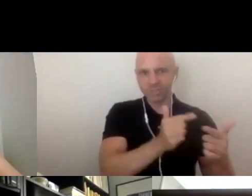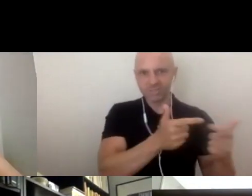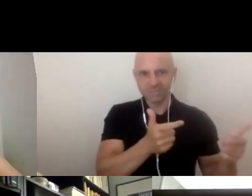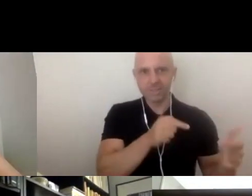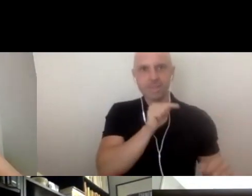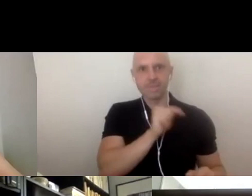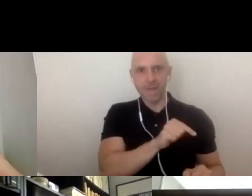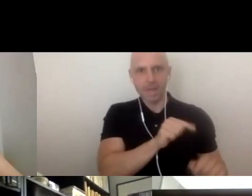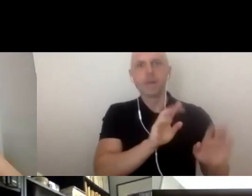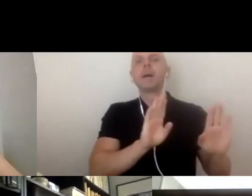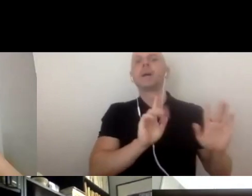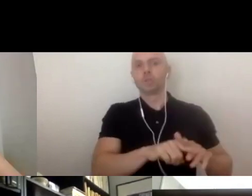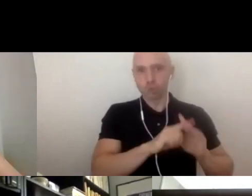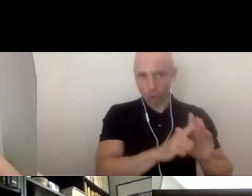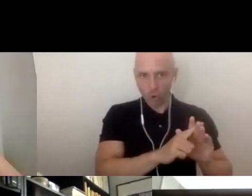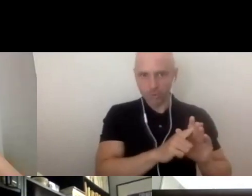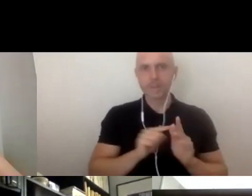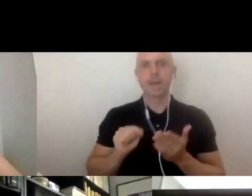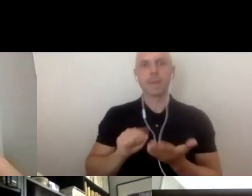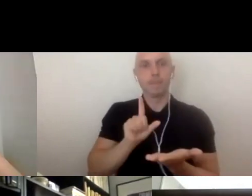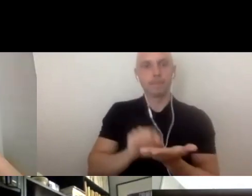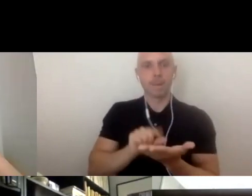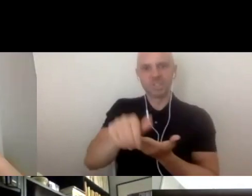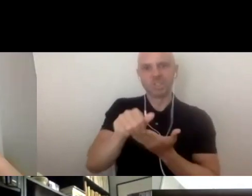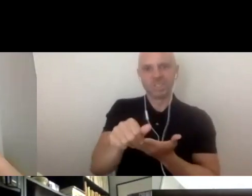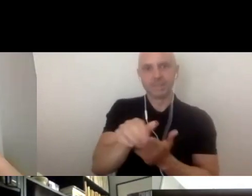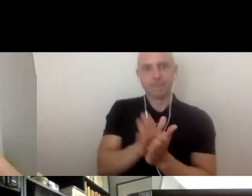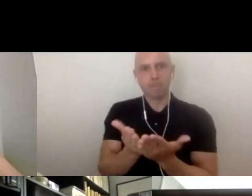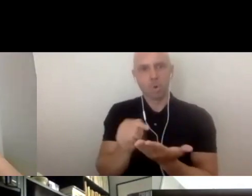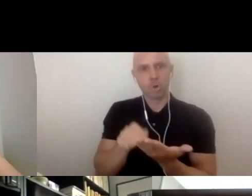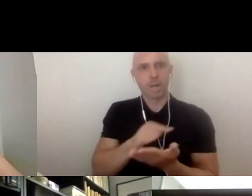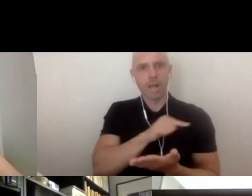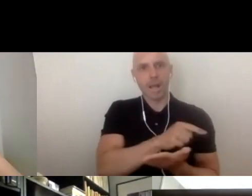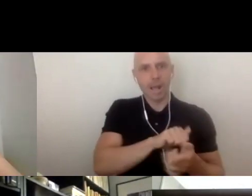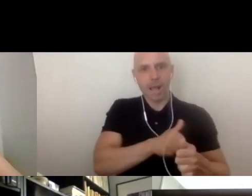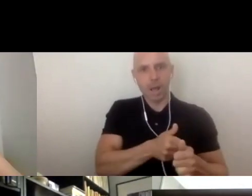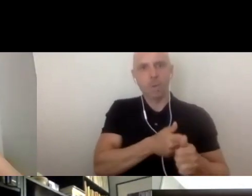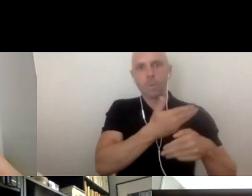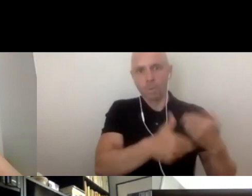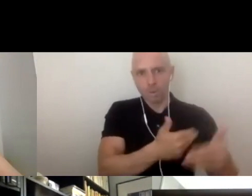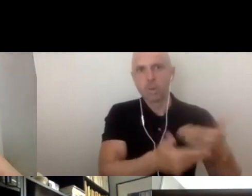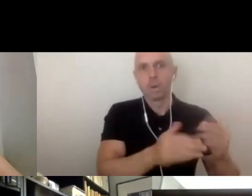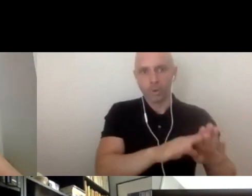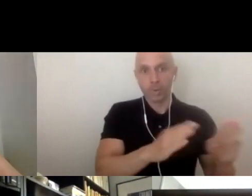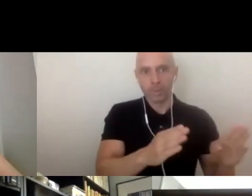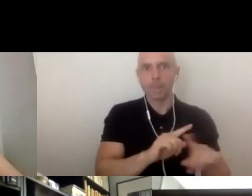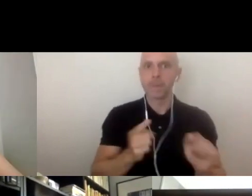we recognize that for a lot of arts and culture organizations, recovery is still a ways